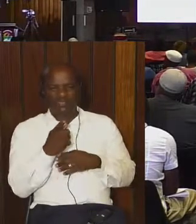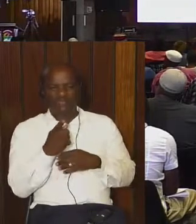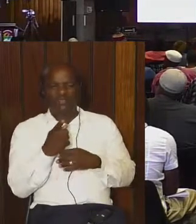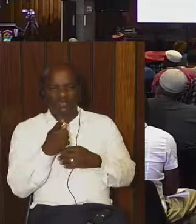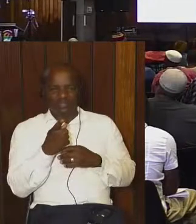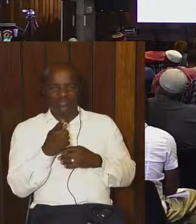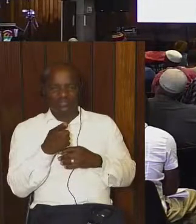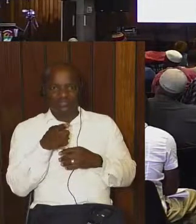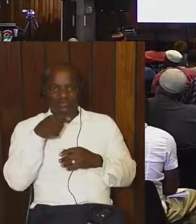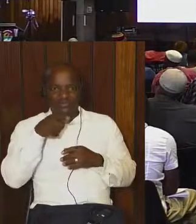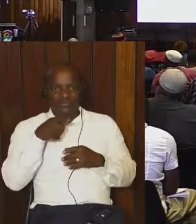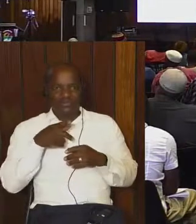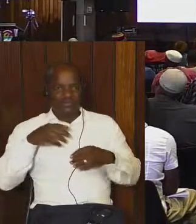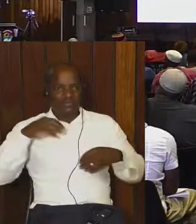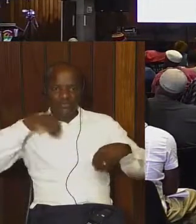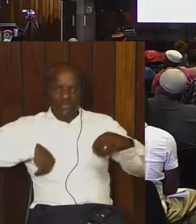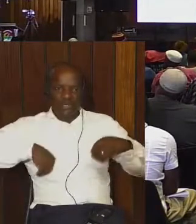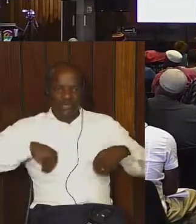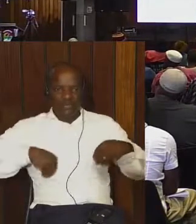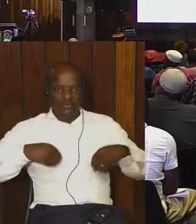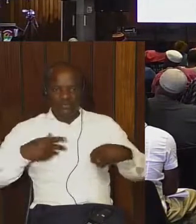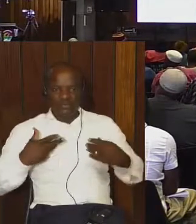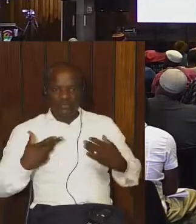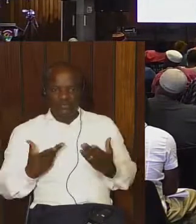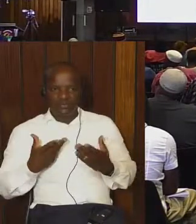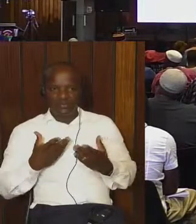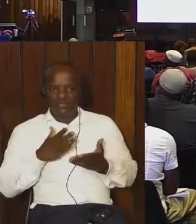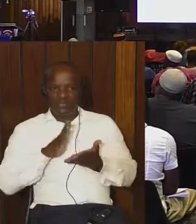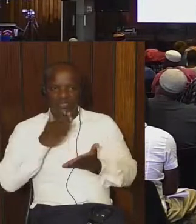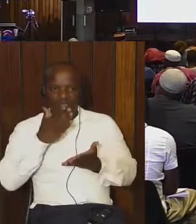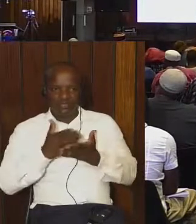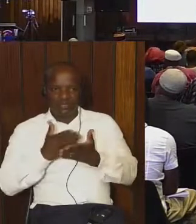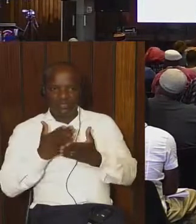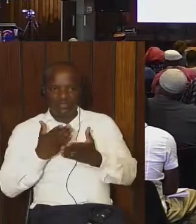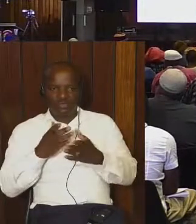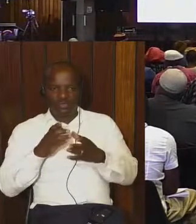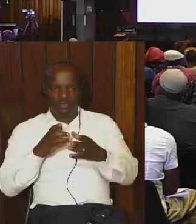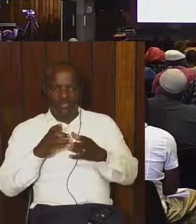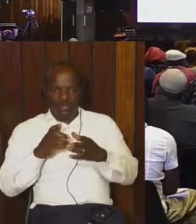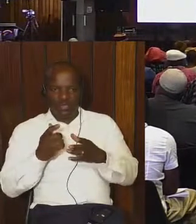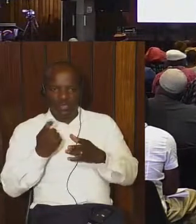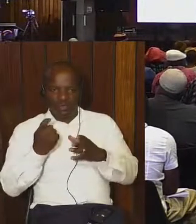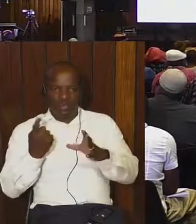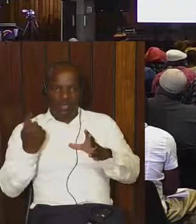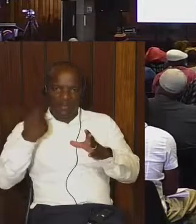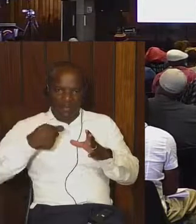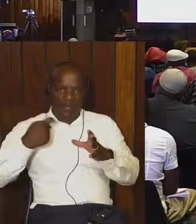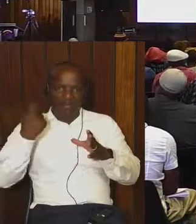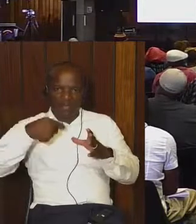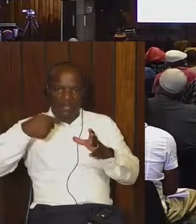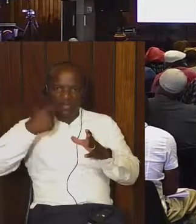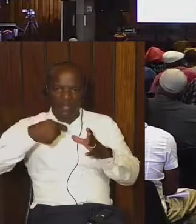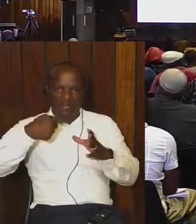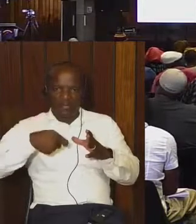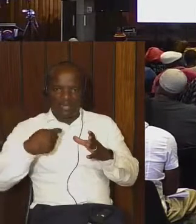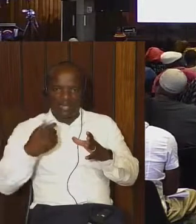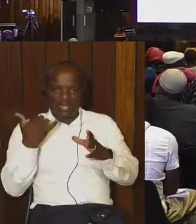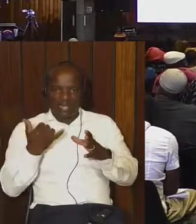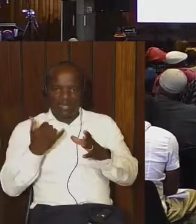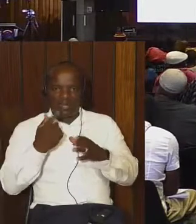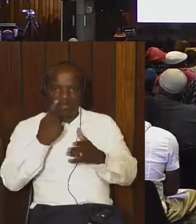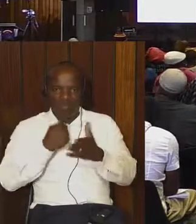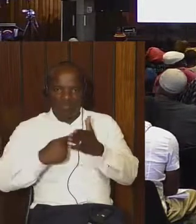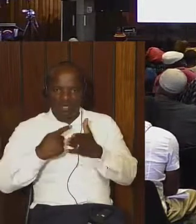they can be broke? Whereas we are sure that we are pumping money because we are buying a tax every month and every